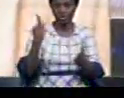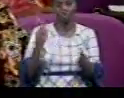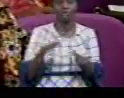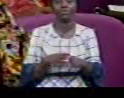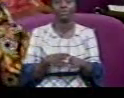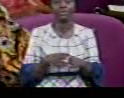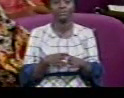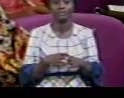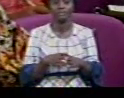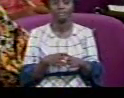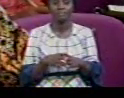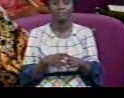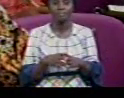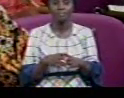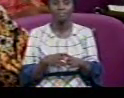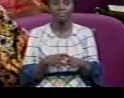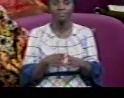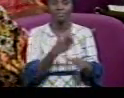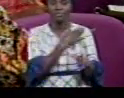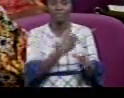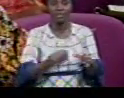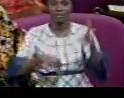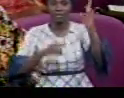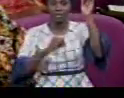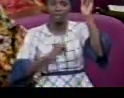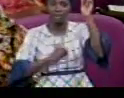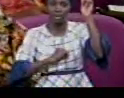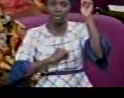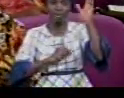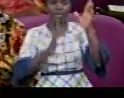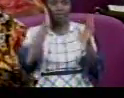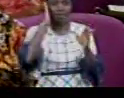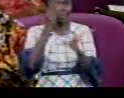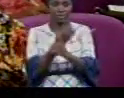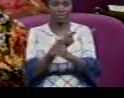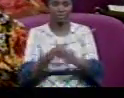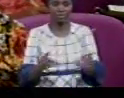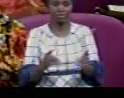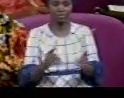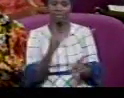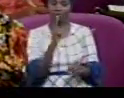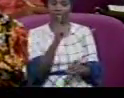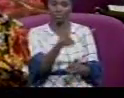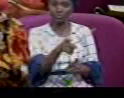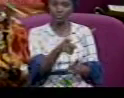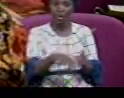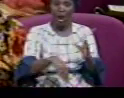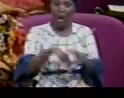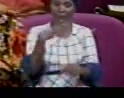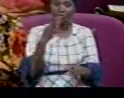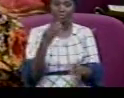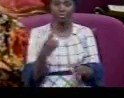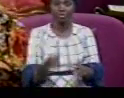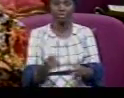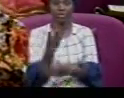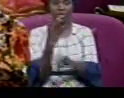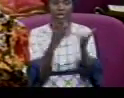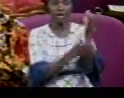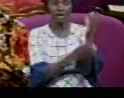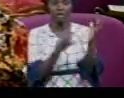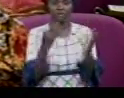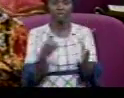verse 21, and I will deliver thee out of the